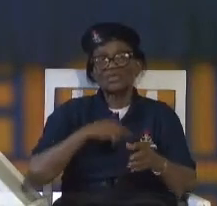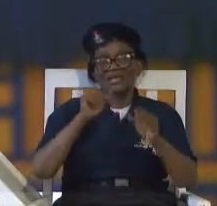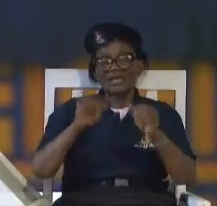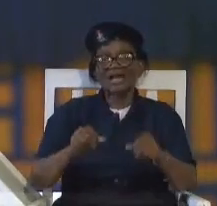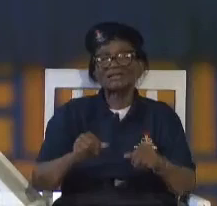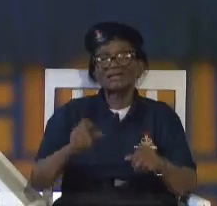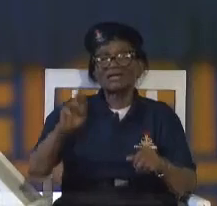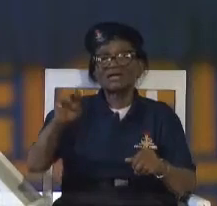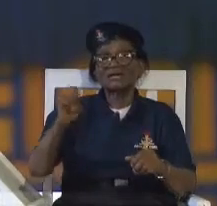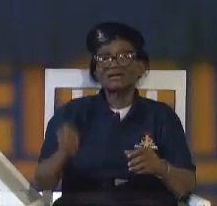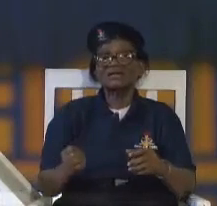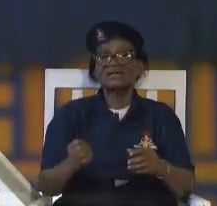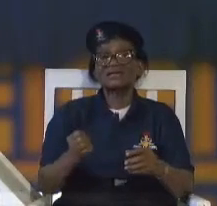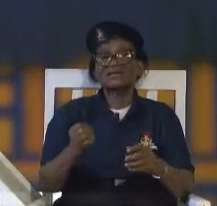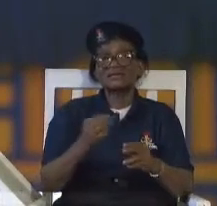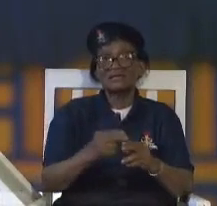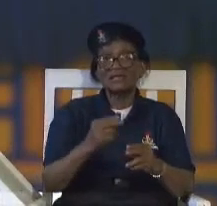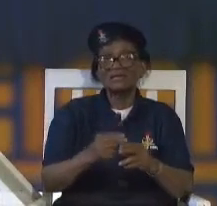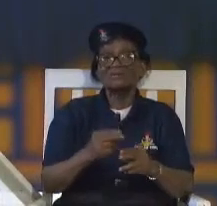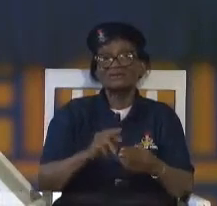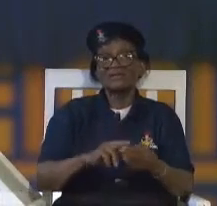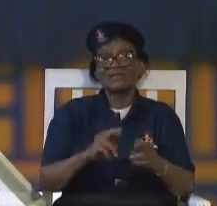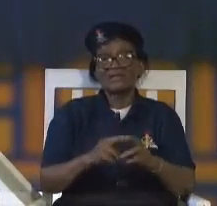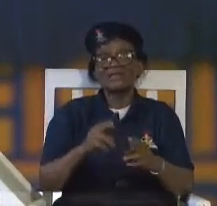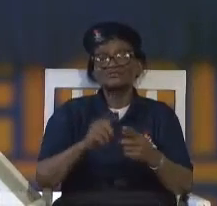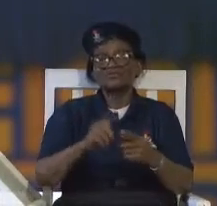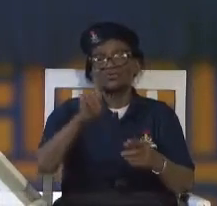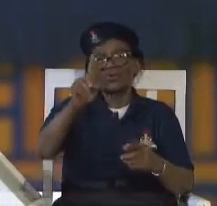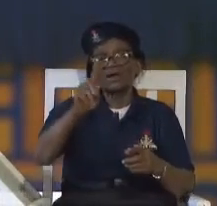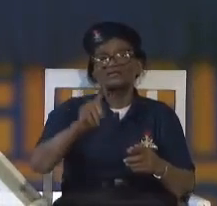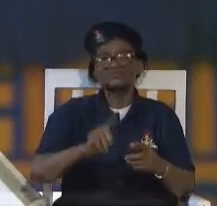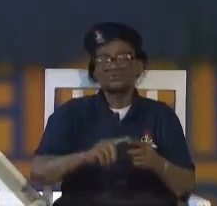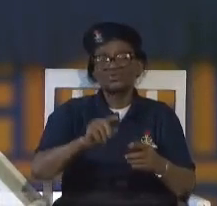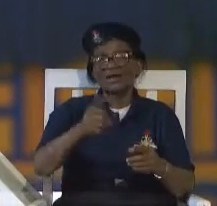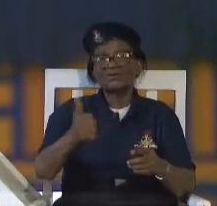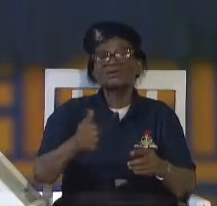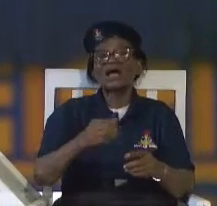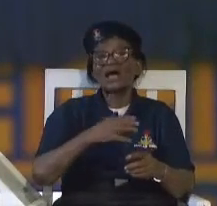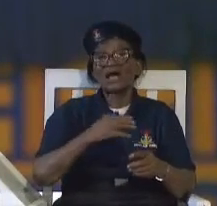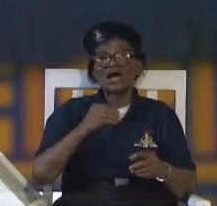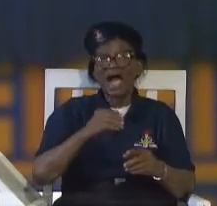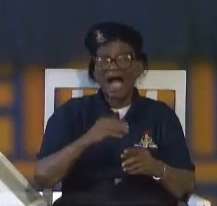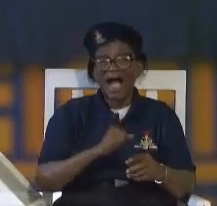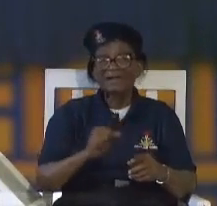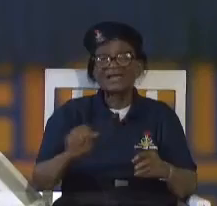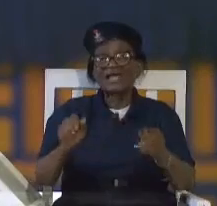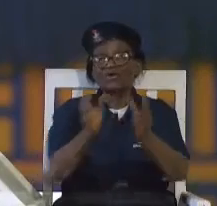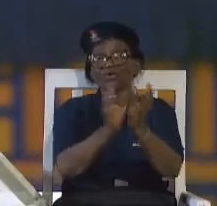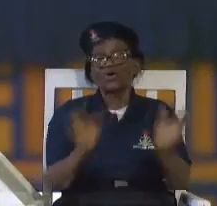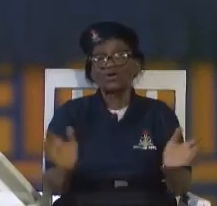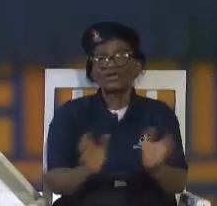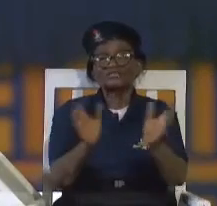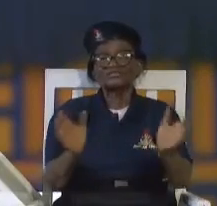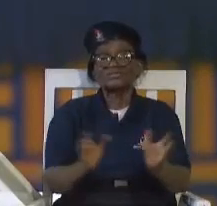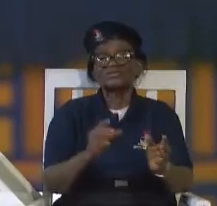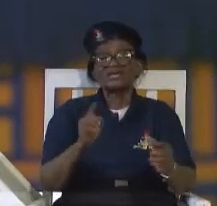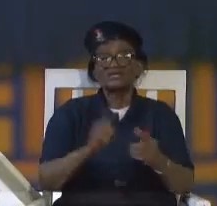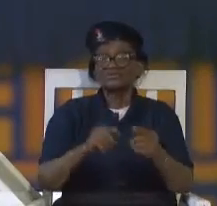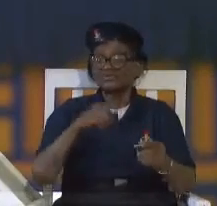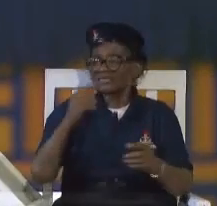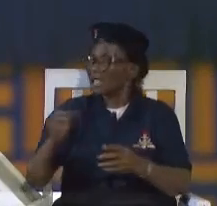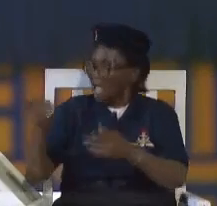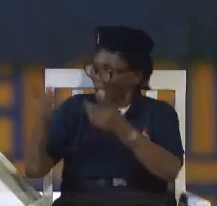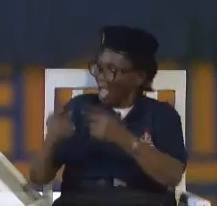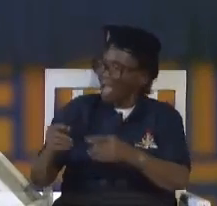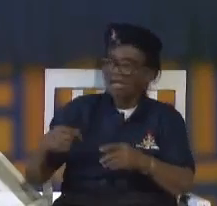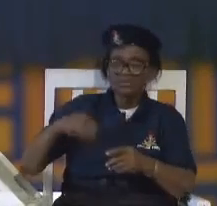remain one to the other and encouragement to say, hey,